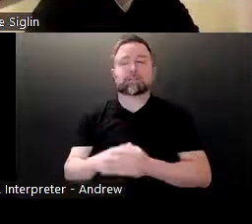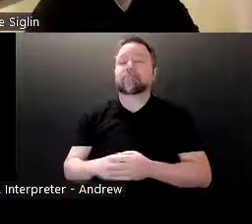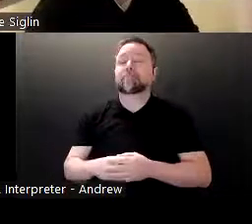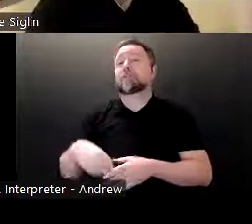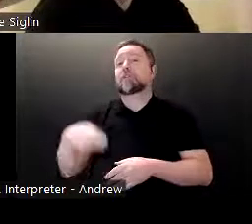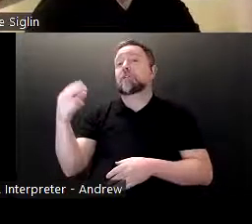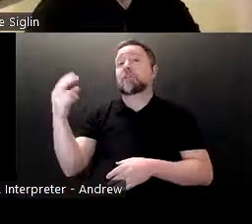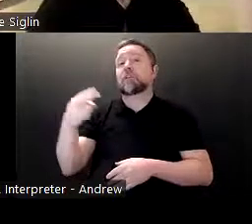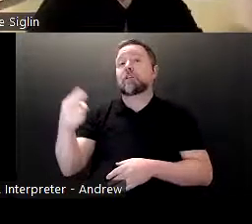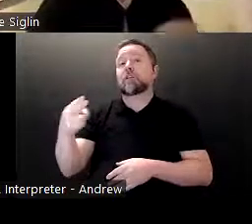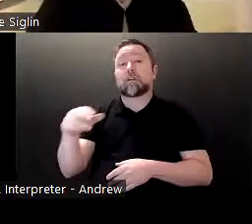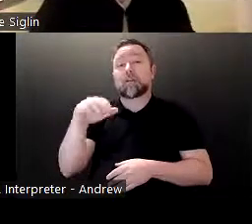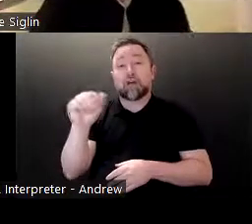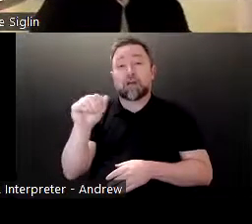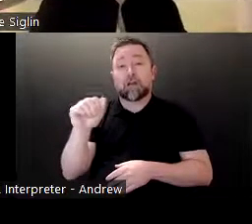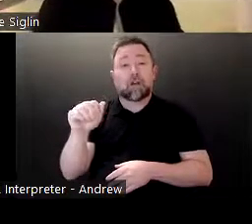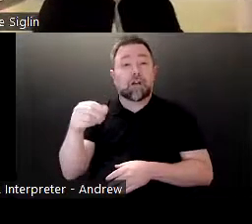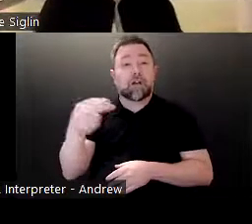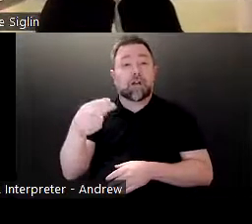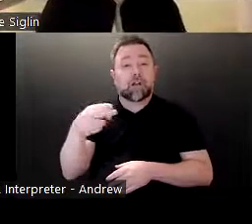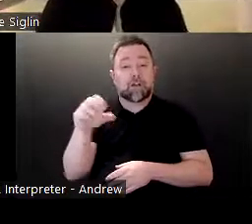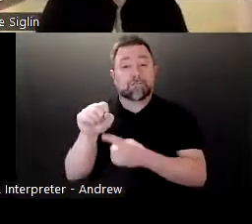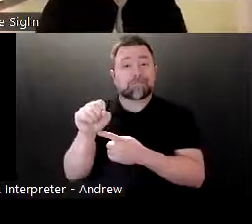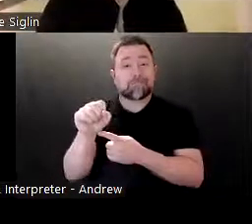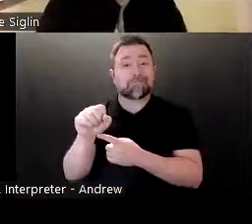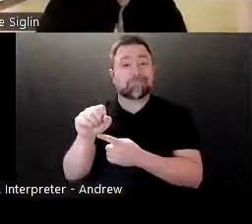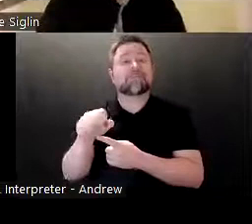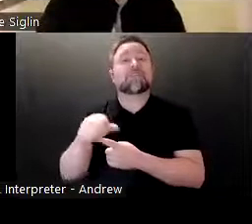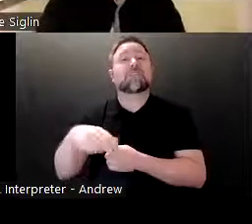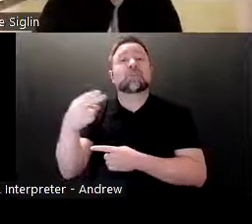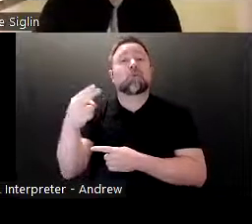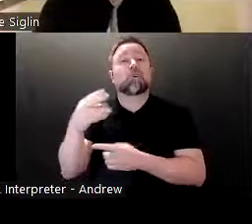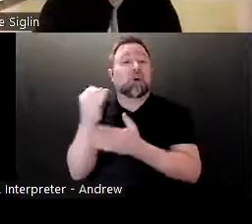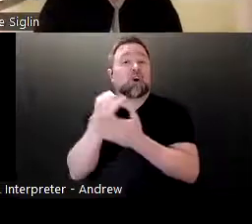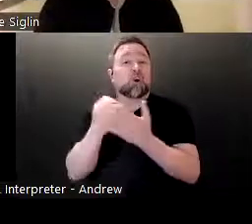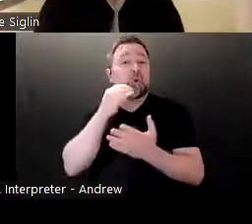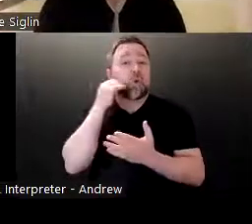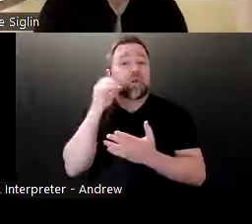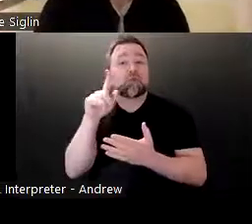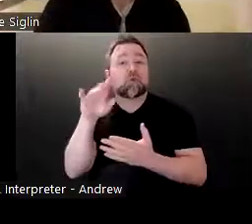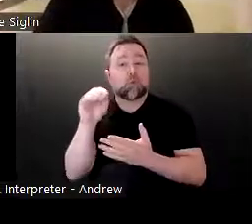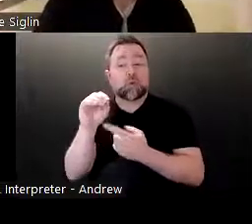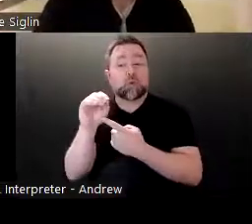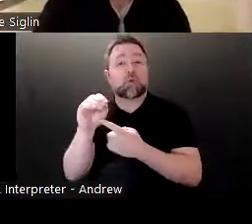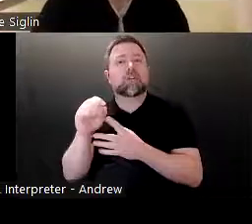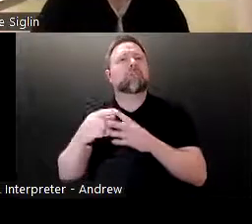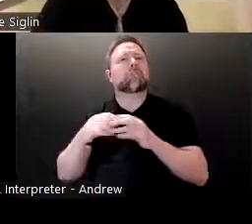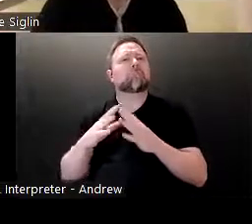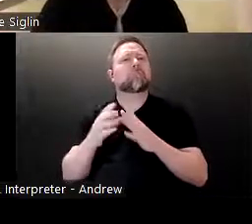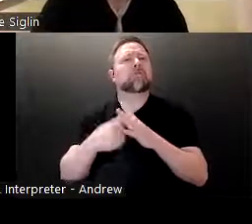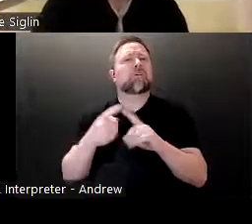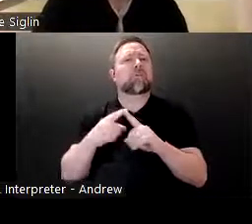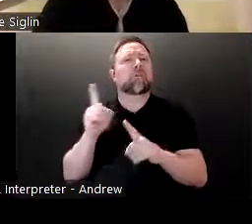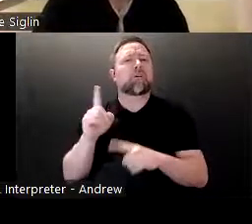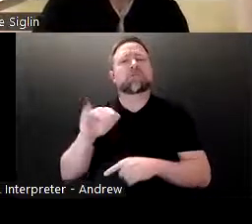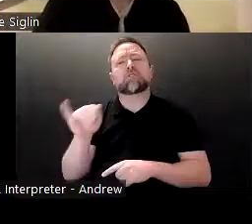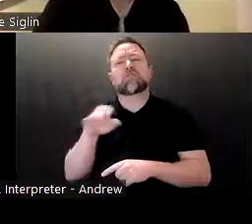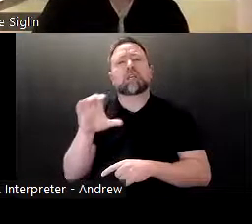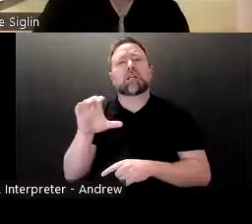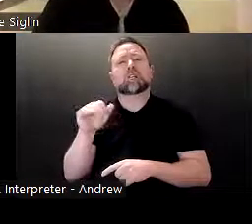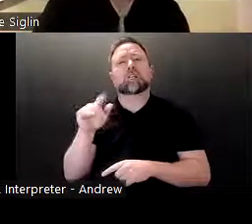Studios virtual road trip is a collaboration between the James Castle House, located in Boise, Idaho, and the Historic Artist Homes and